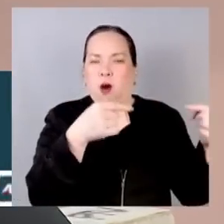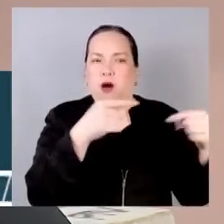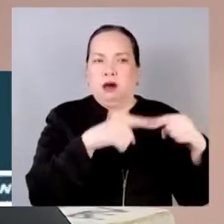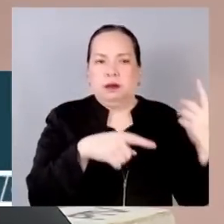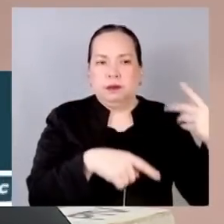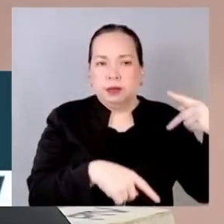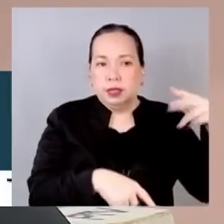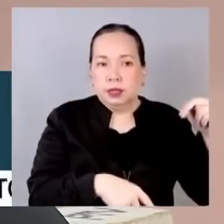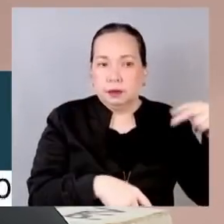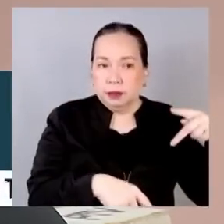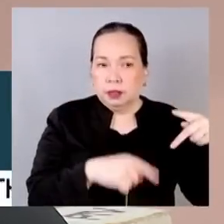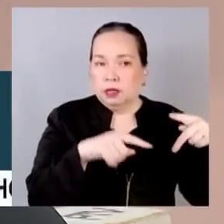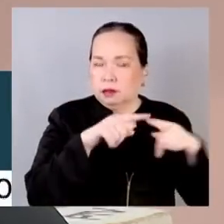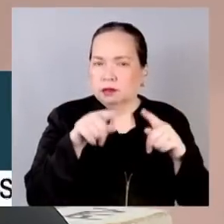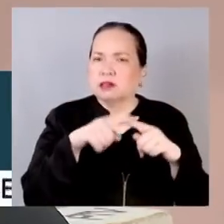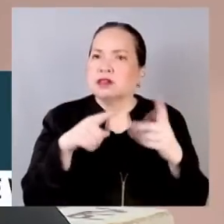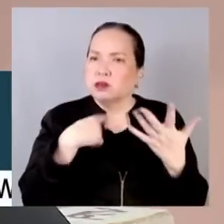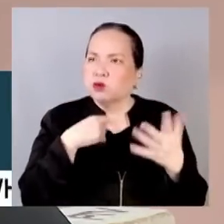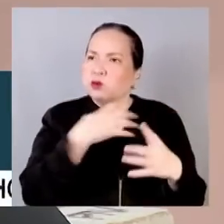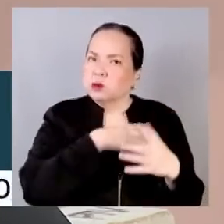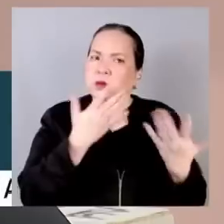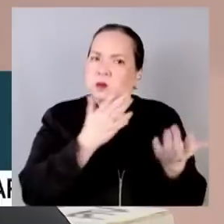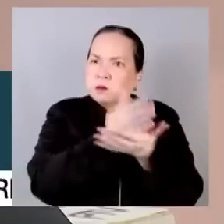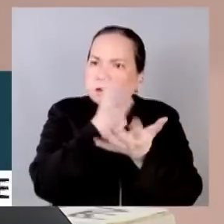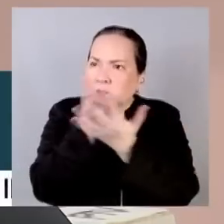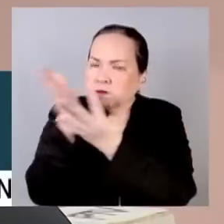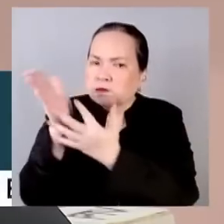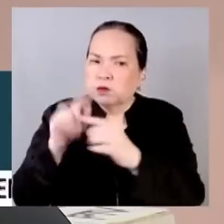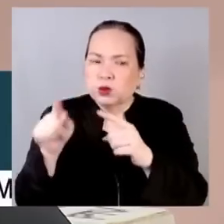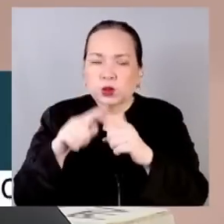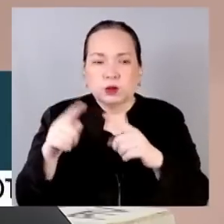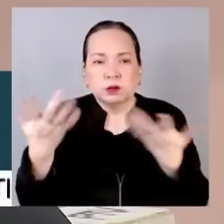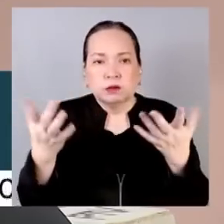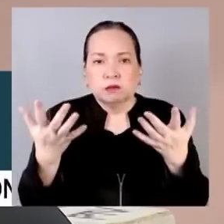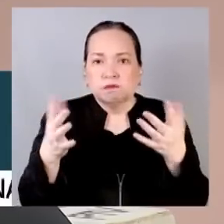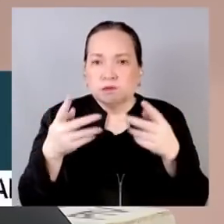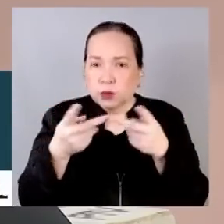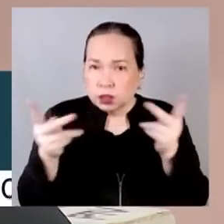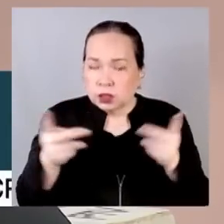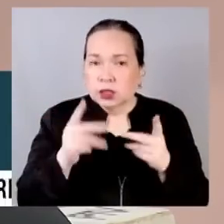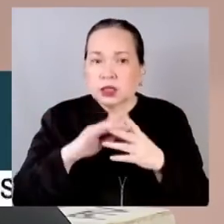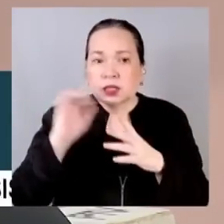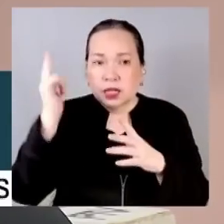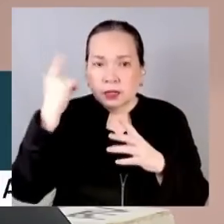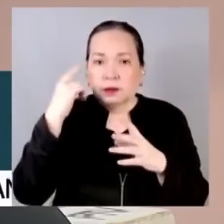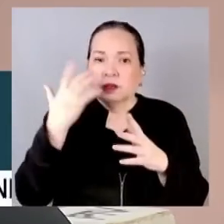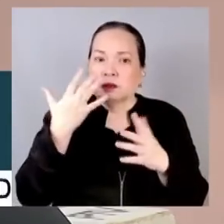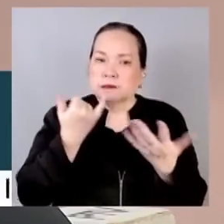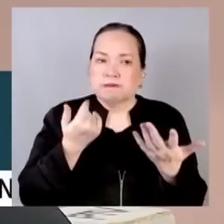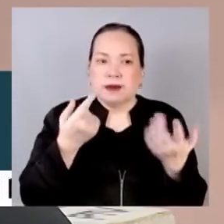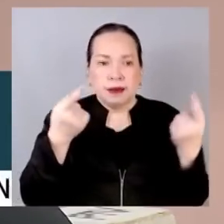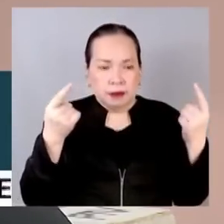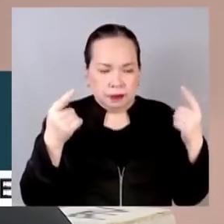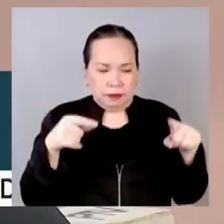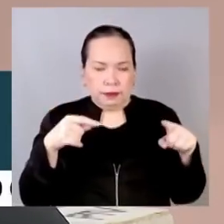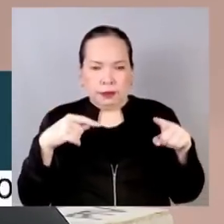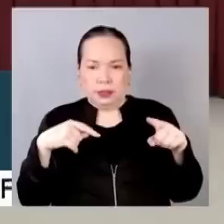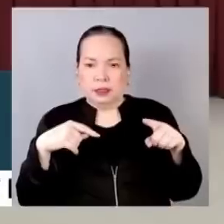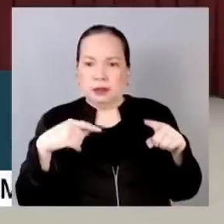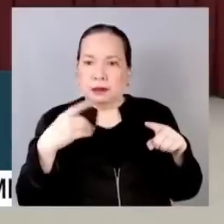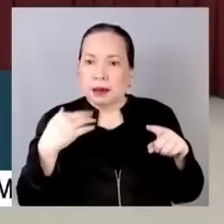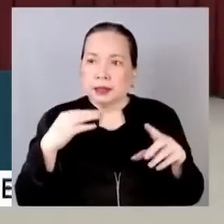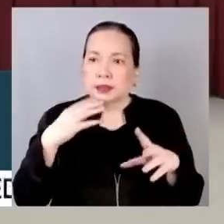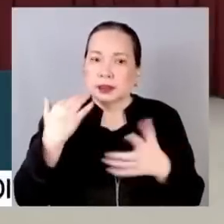has penetrated many branches of government and causing intrigue to preempt Major General Cruz's findings about the involvement of